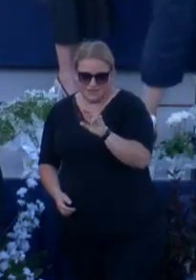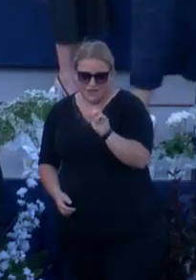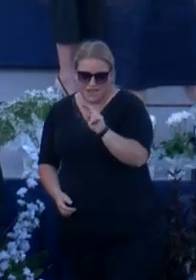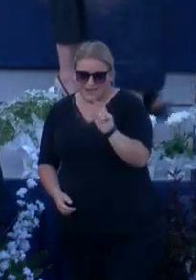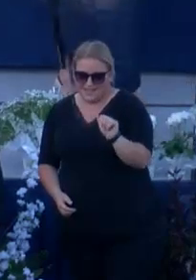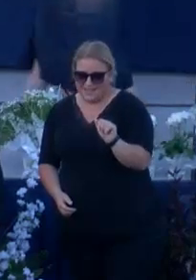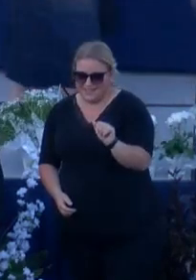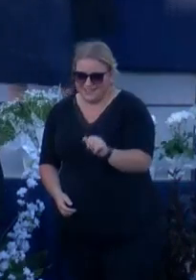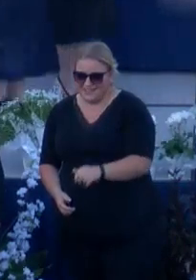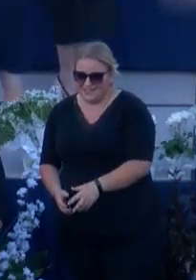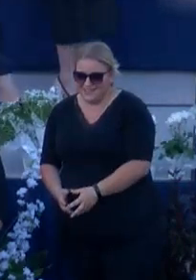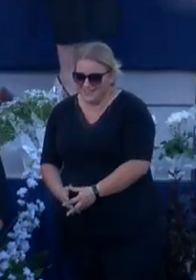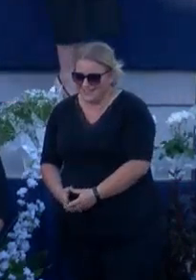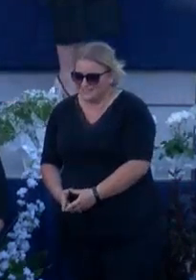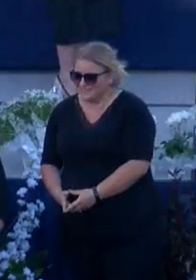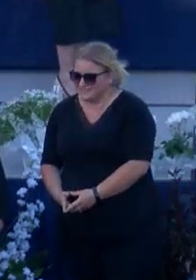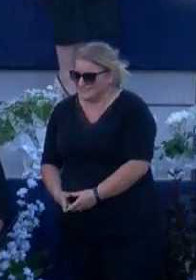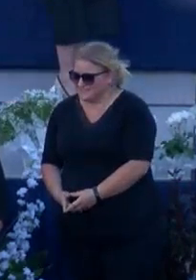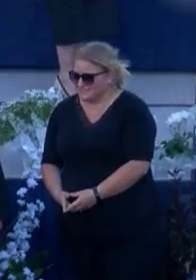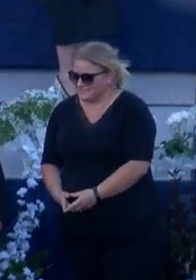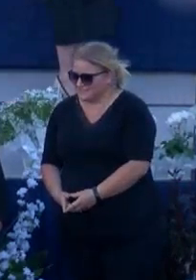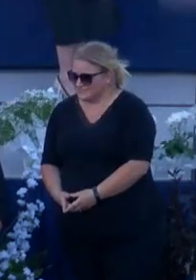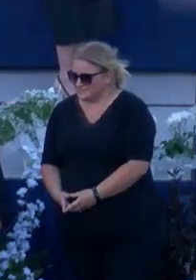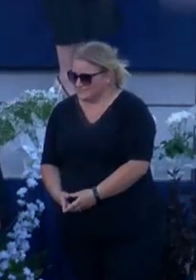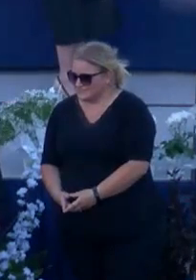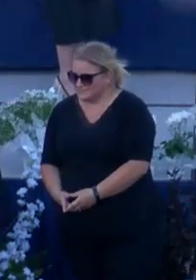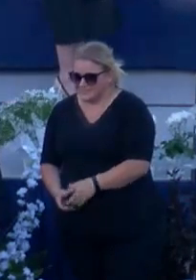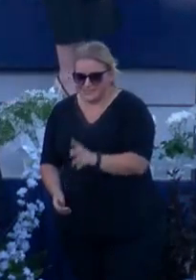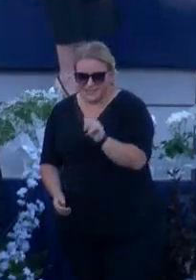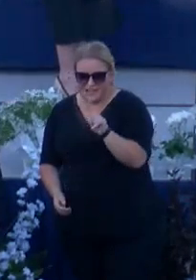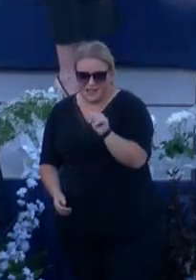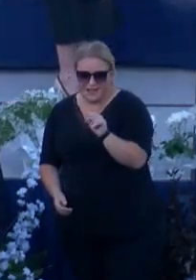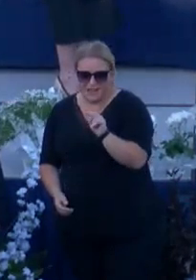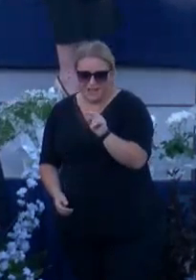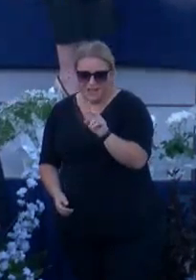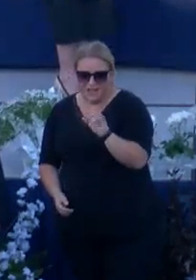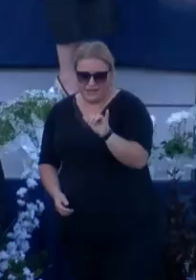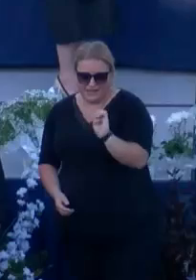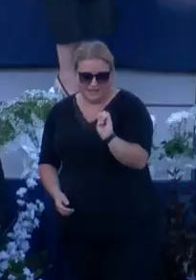Maribel Renteria. Alani Carranza.